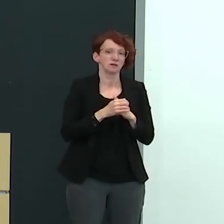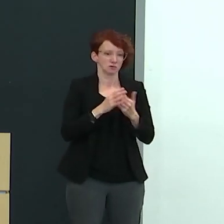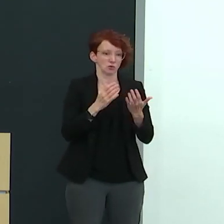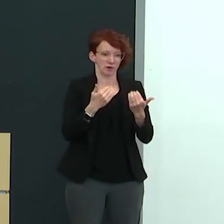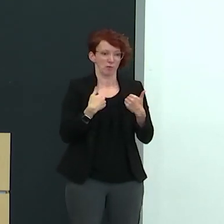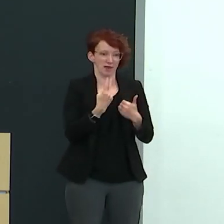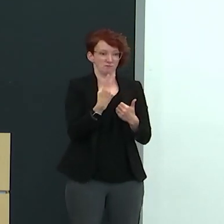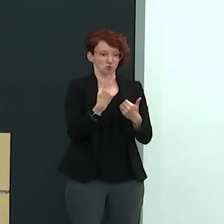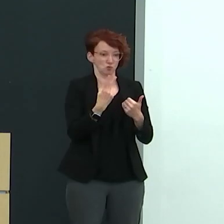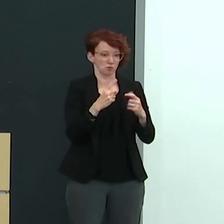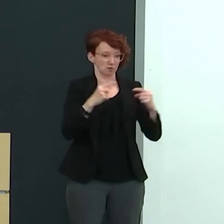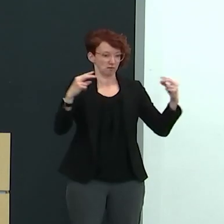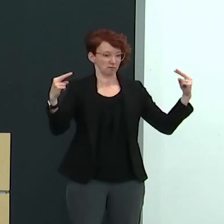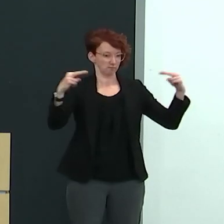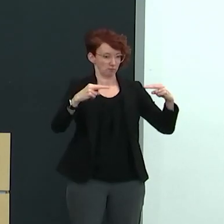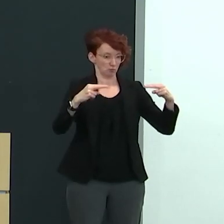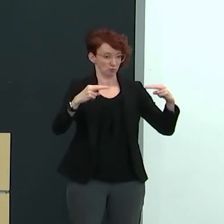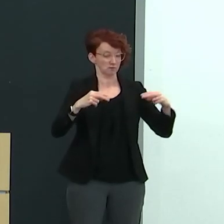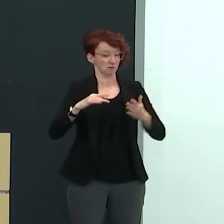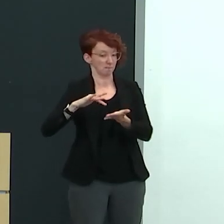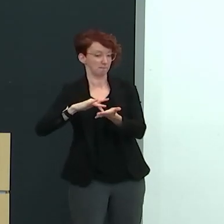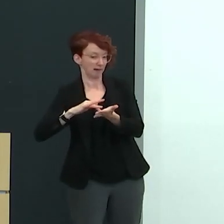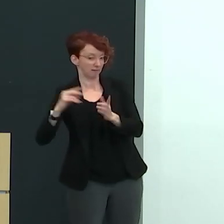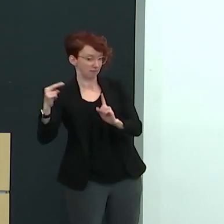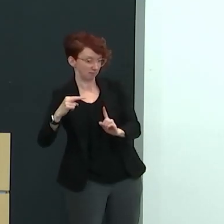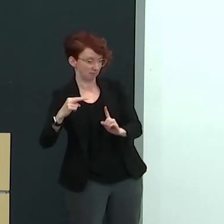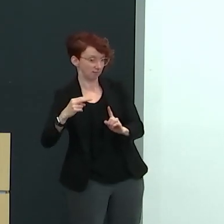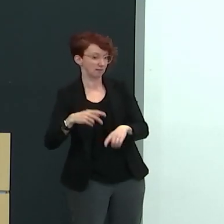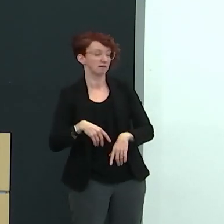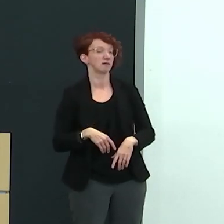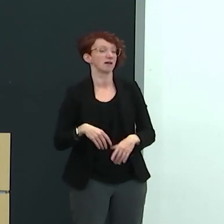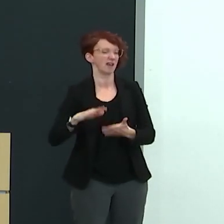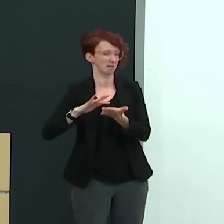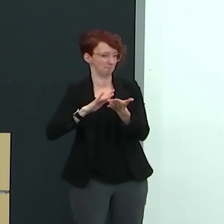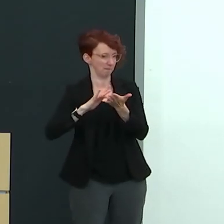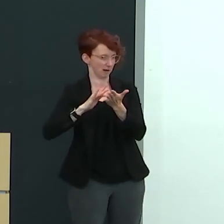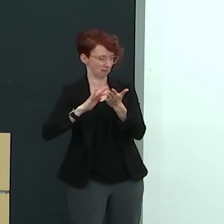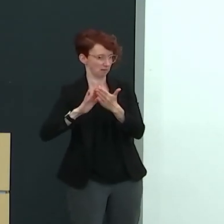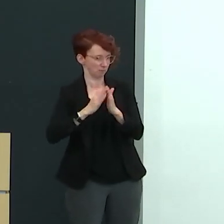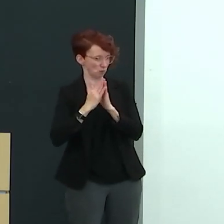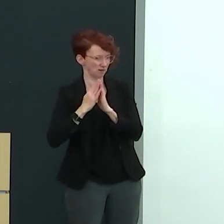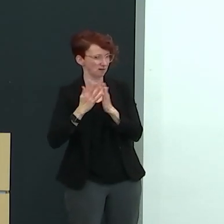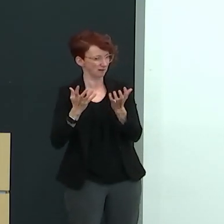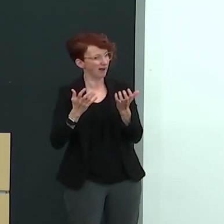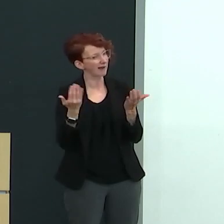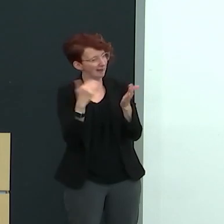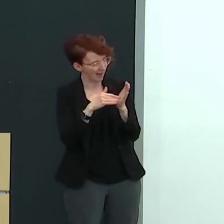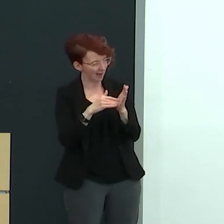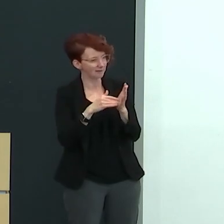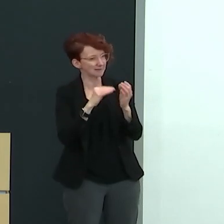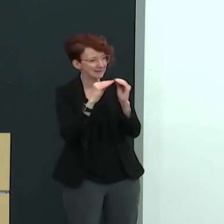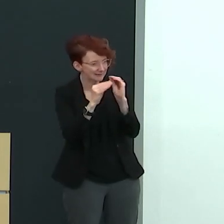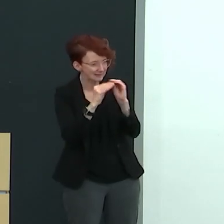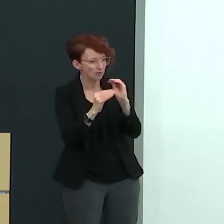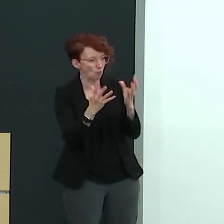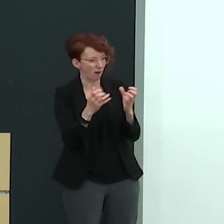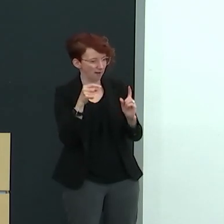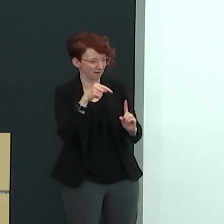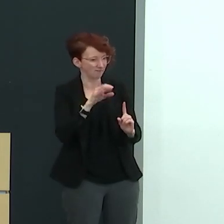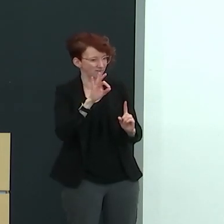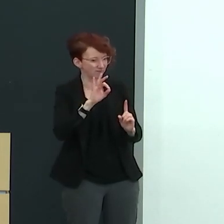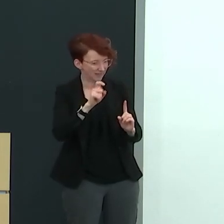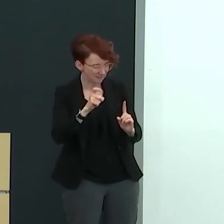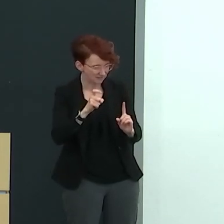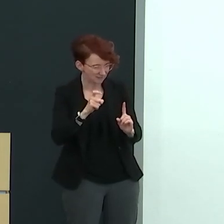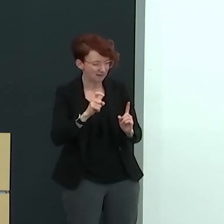ideas. The medical model and the medical community seeks to fix an issue, find a way